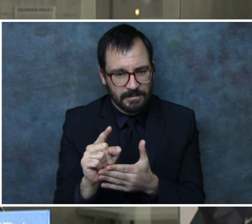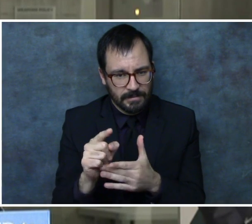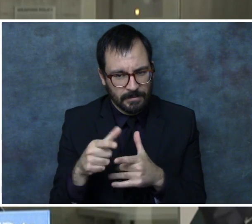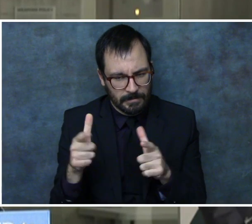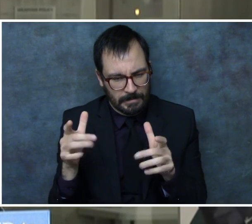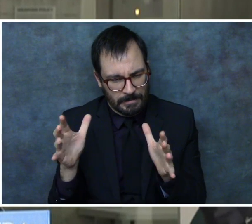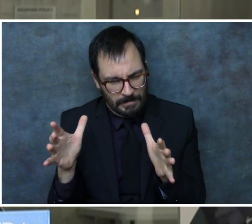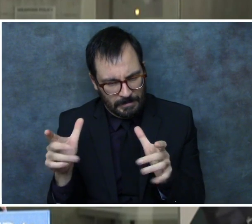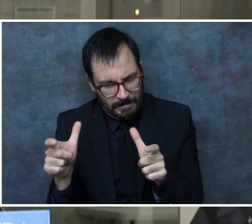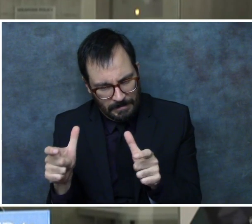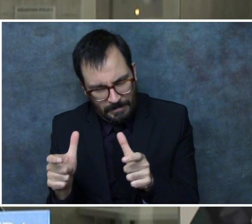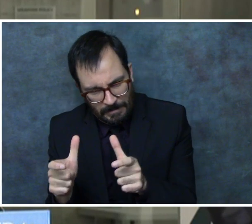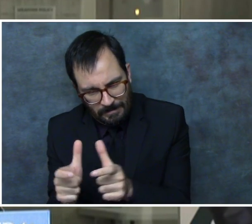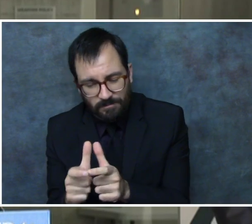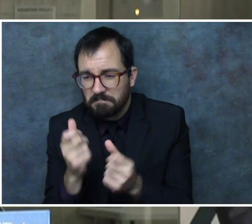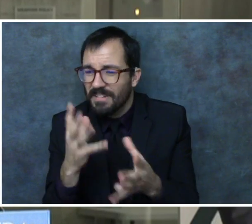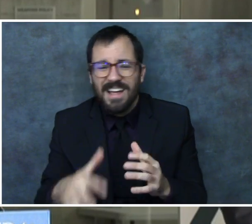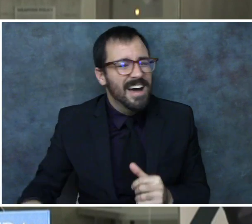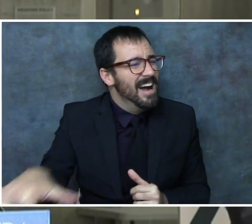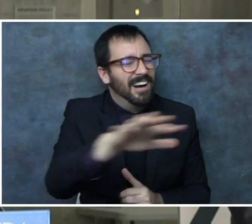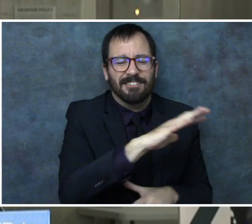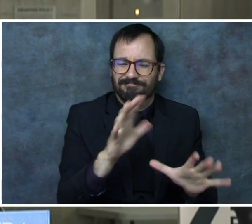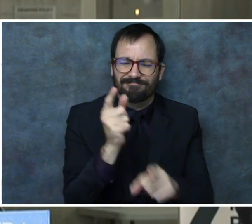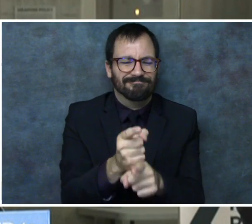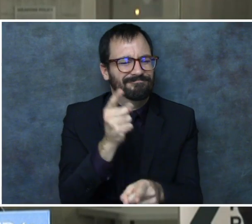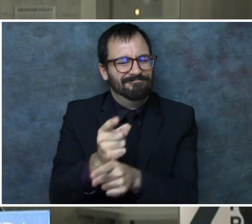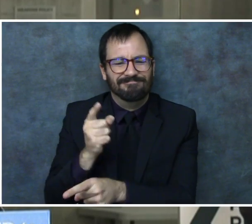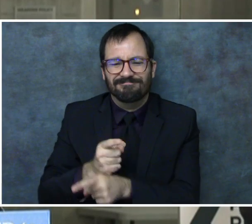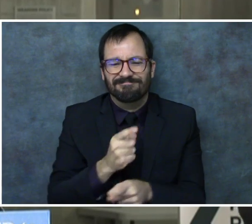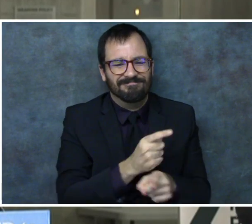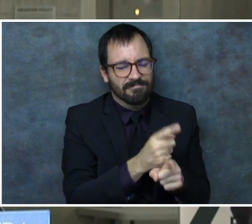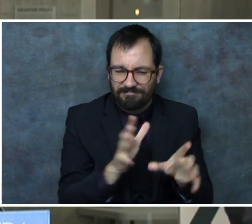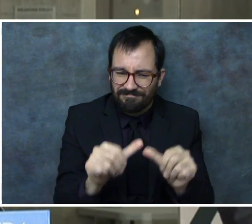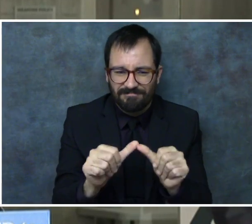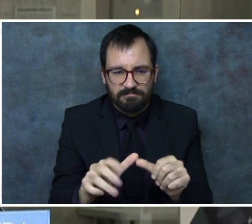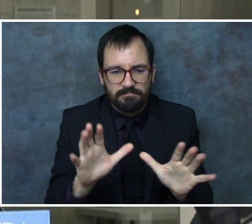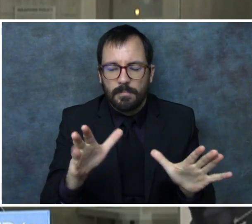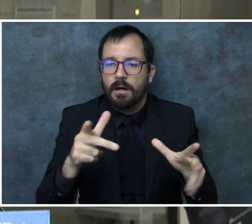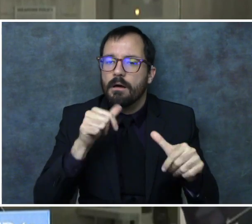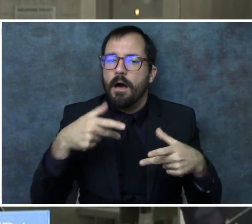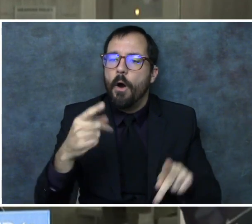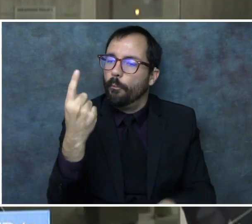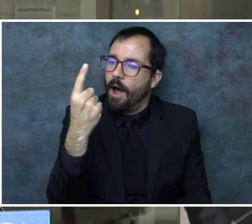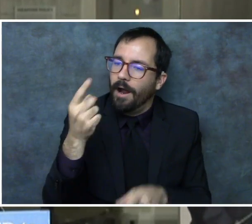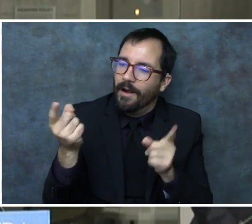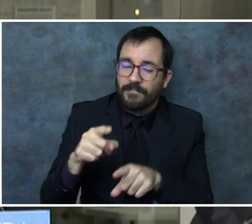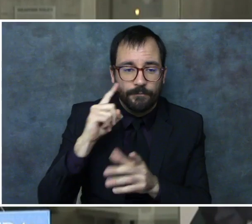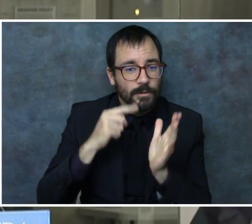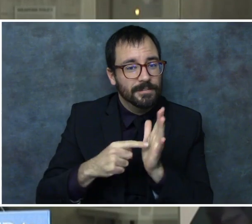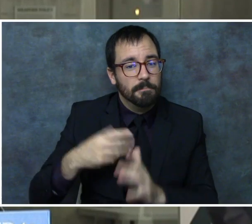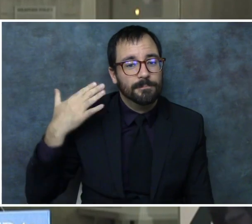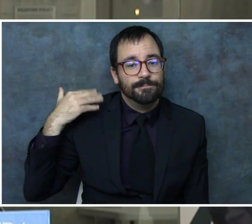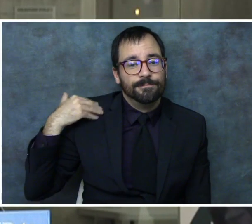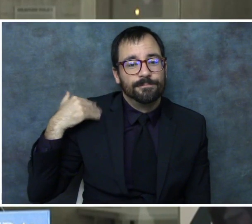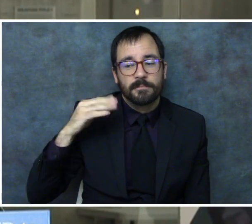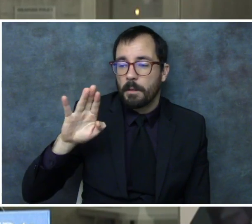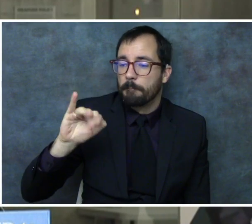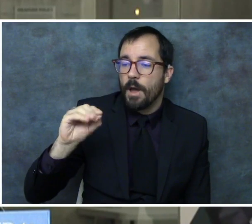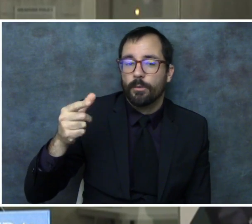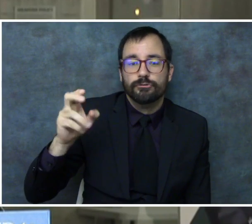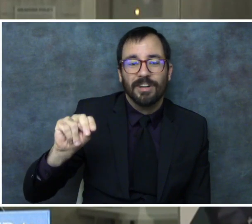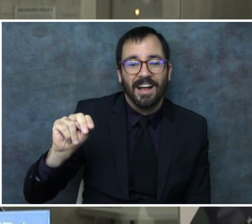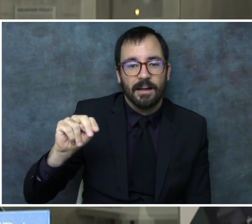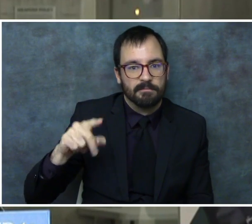done the right thing and continue to do the right thing. Let's not have one event, and it could be just one event. Biogen was one